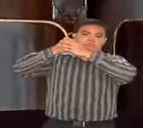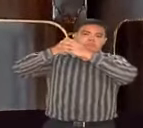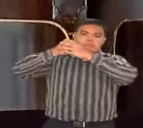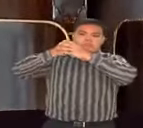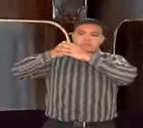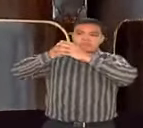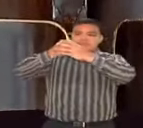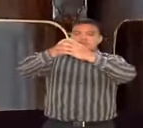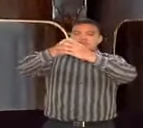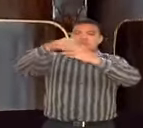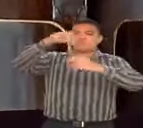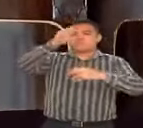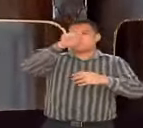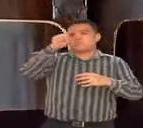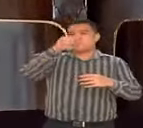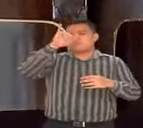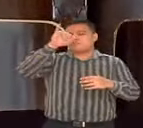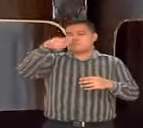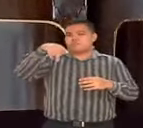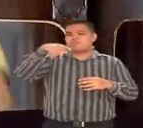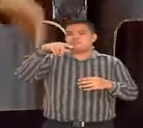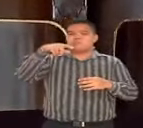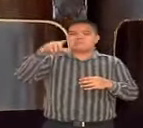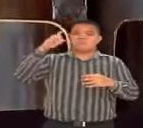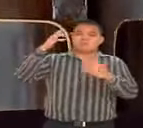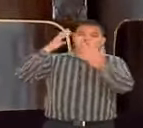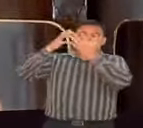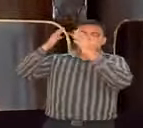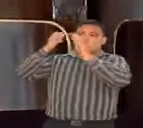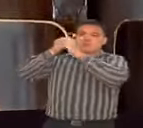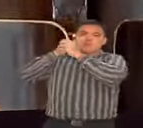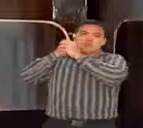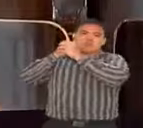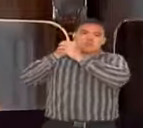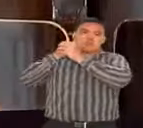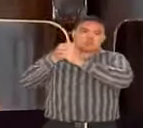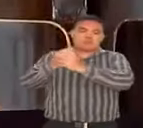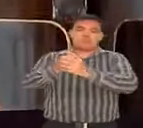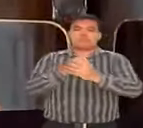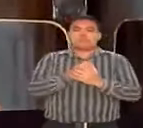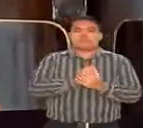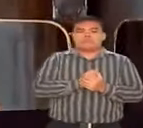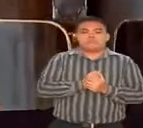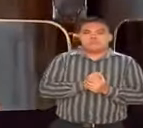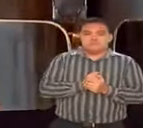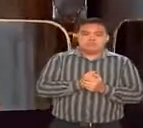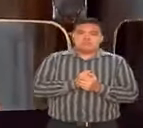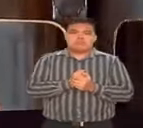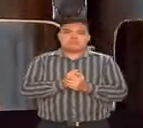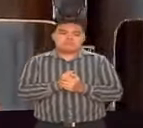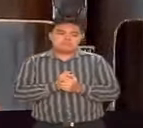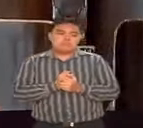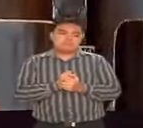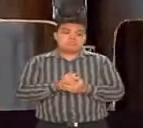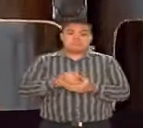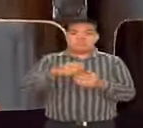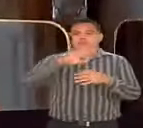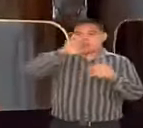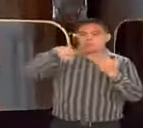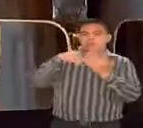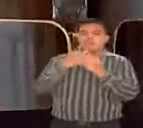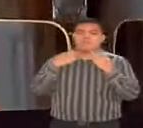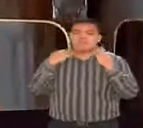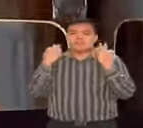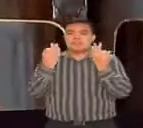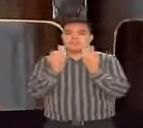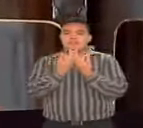And gusto na ako nga akong mga anak, maka-experience ni anak. That was a long time ago though. So kaming tanan, kaming